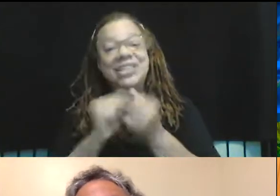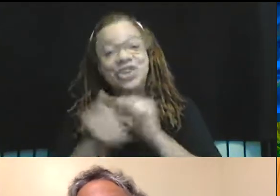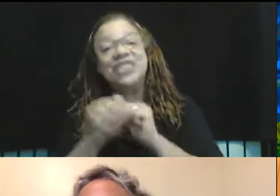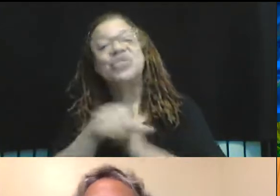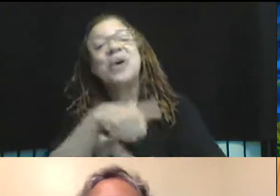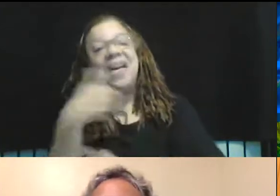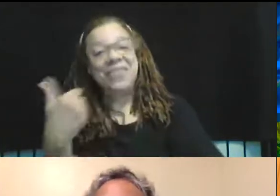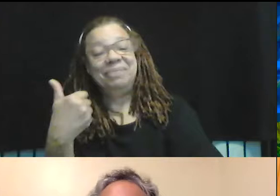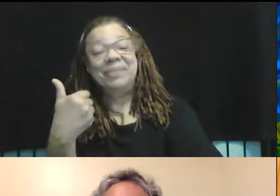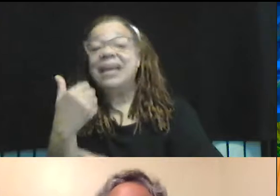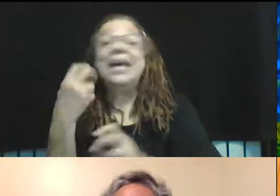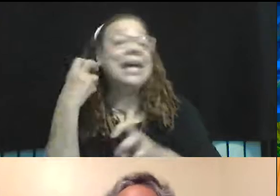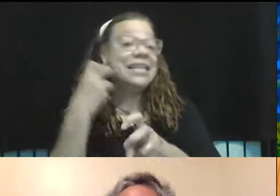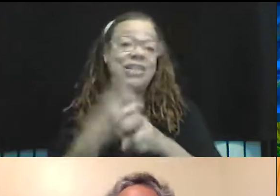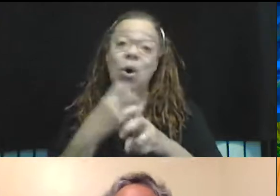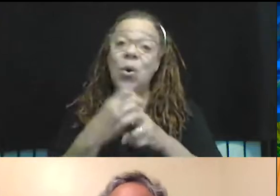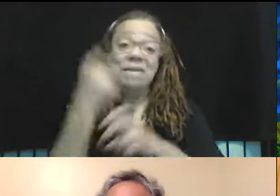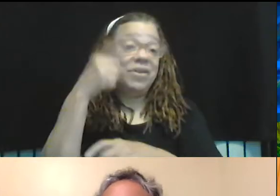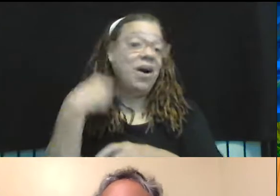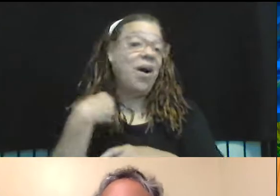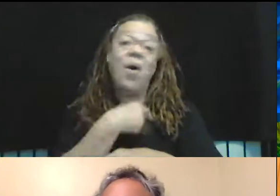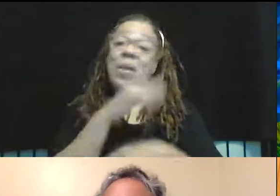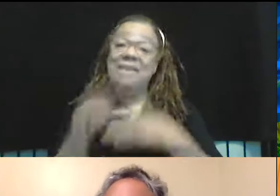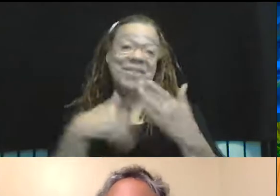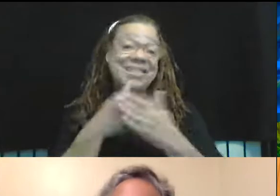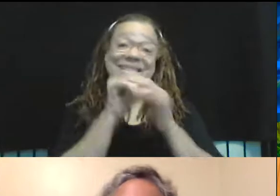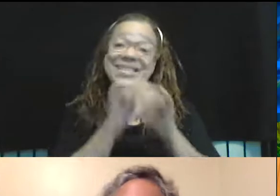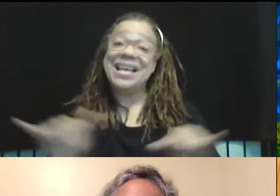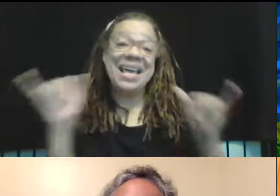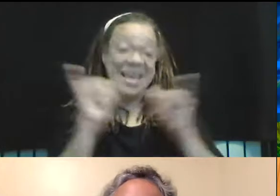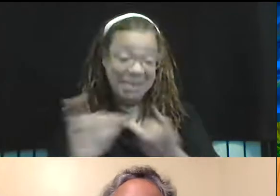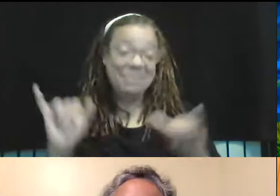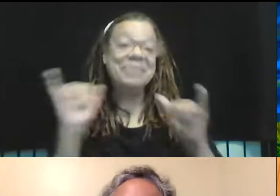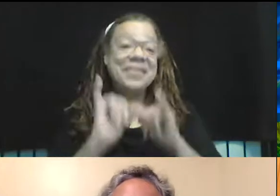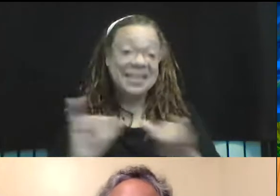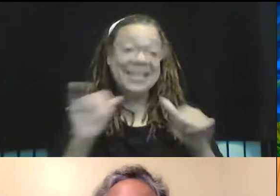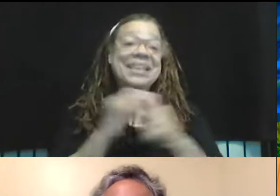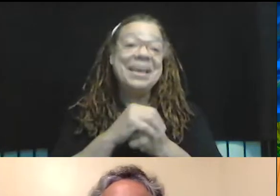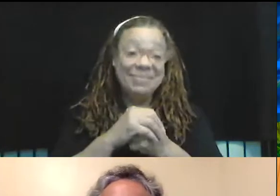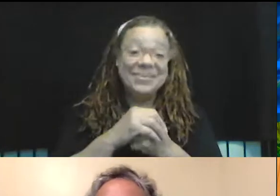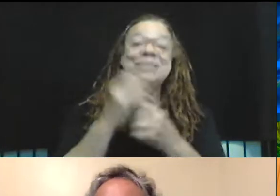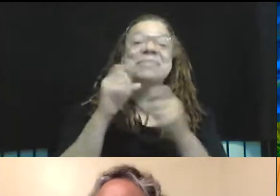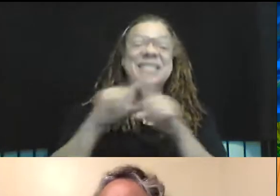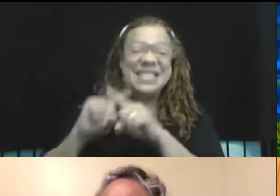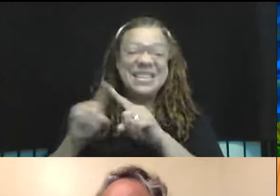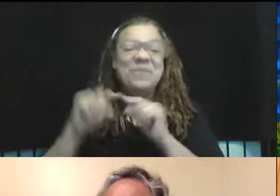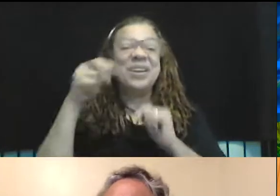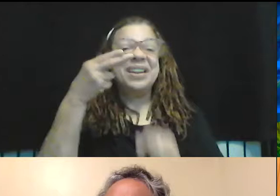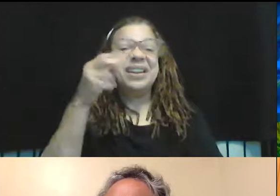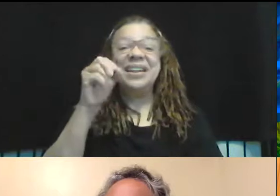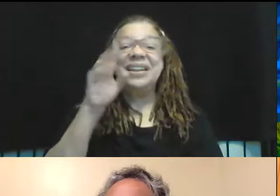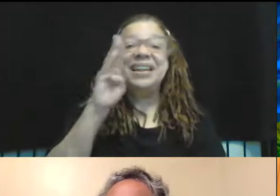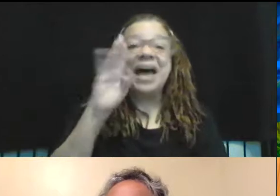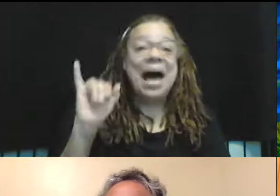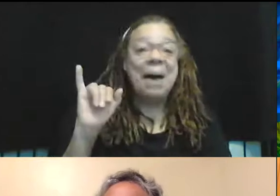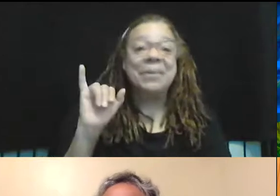Well, it's hard for all of us. Yeah. I have so many hobbies. It's like What are I some like of to your sing other?